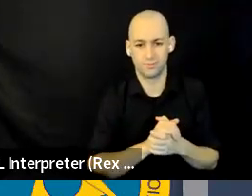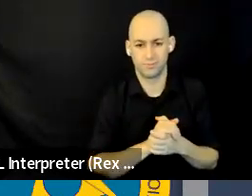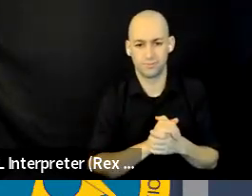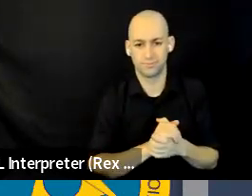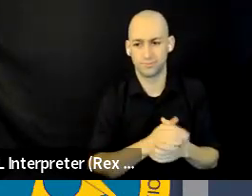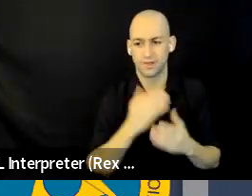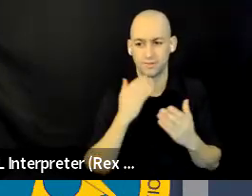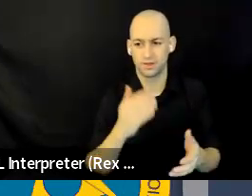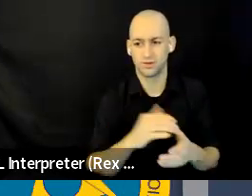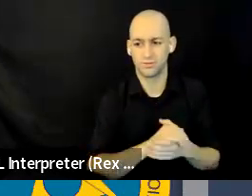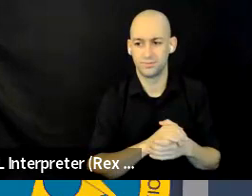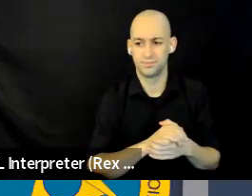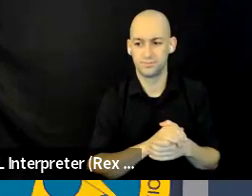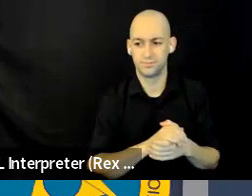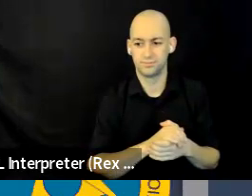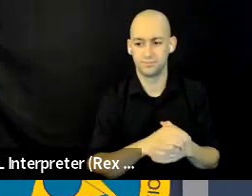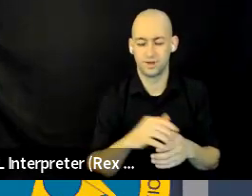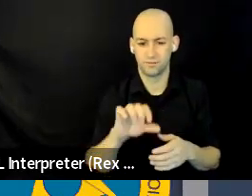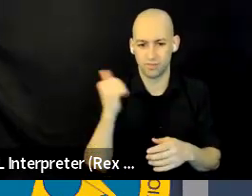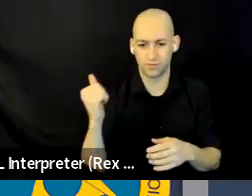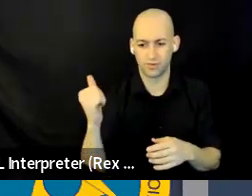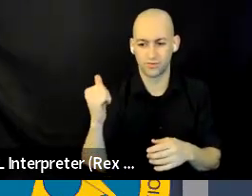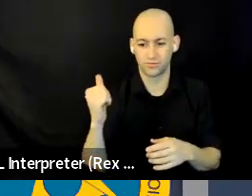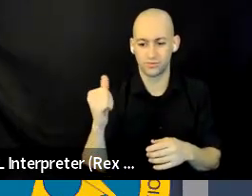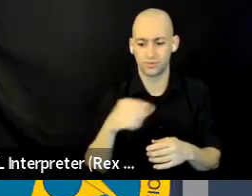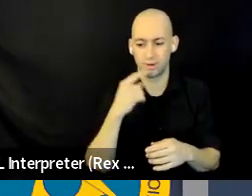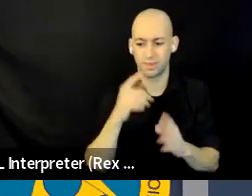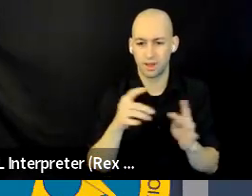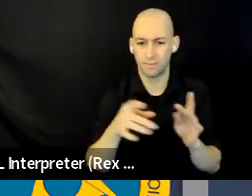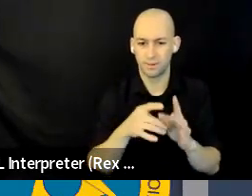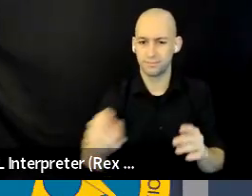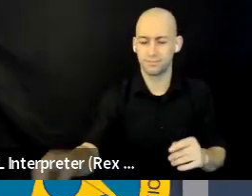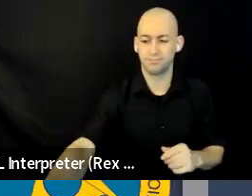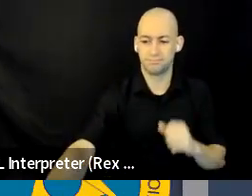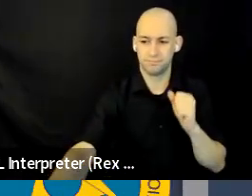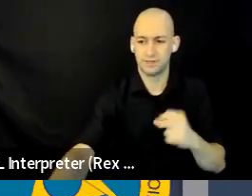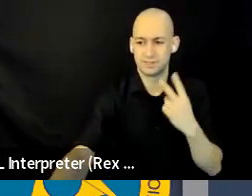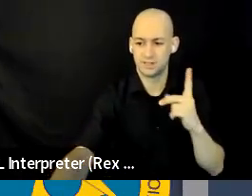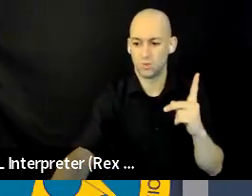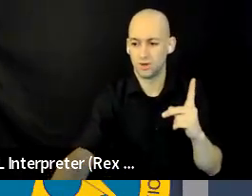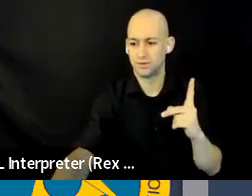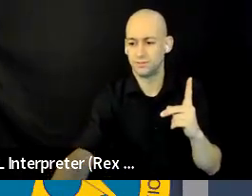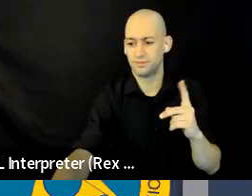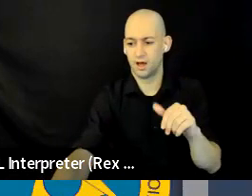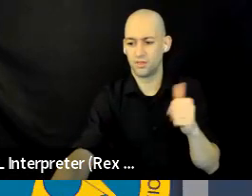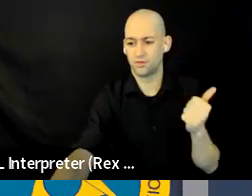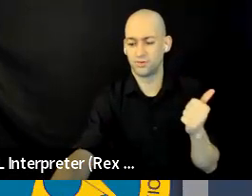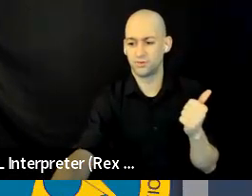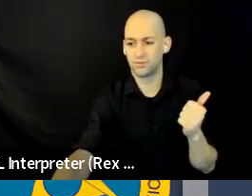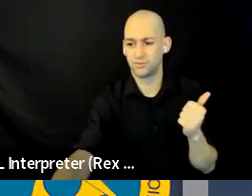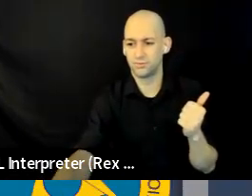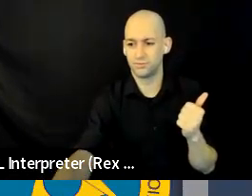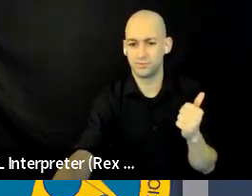Thank you. Do we have other public comment? Yes, I see one other attendee with their hand raised at this time. I'd like to Okay. call